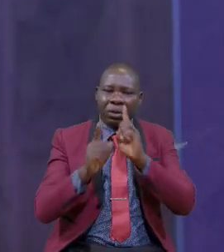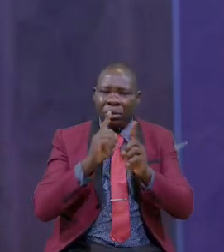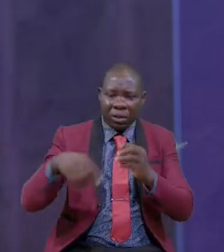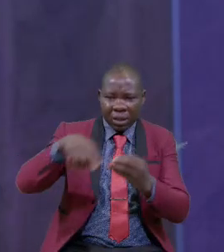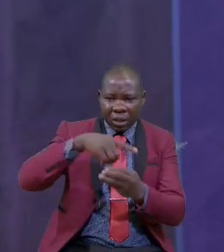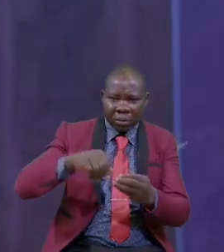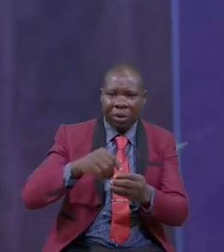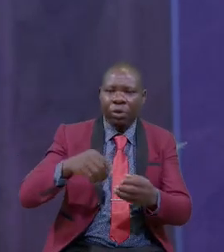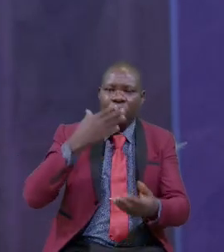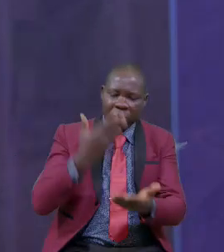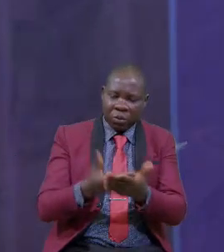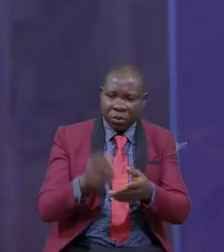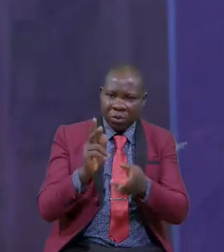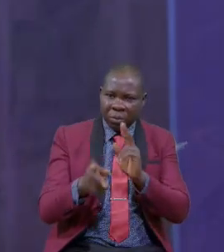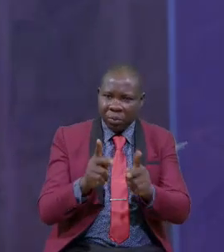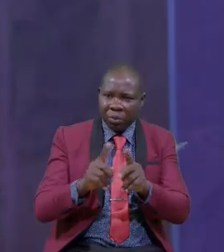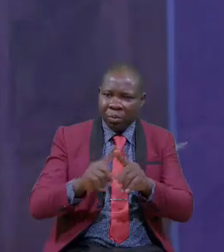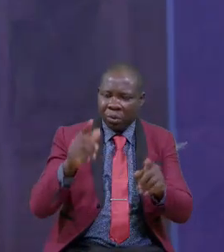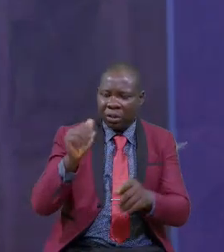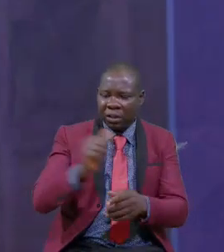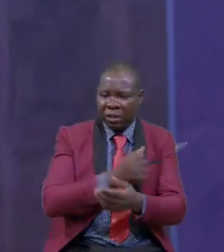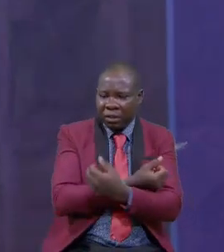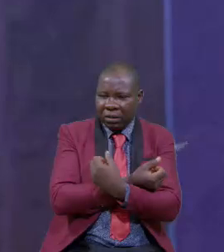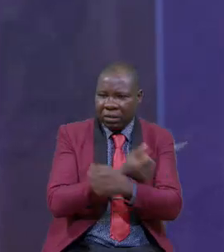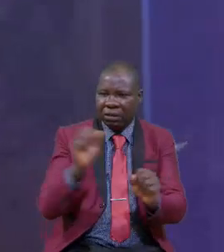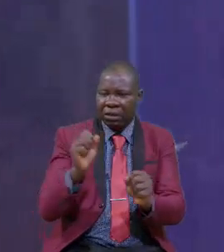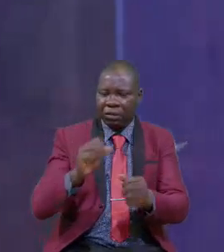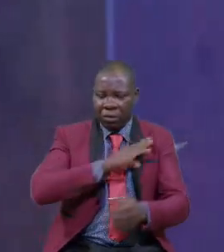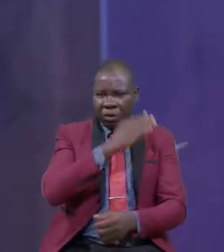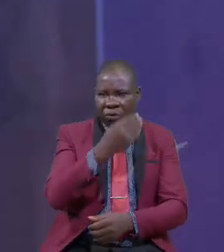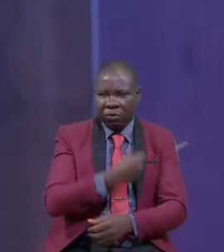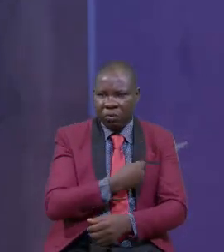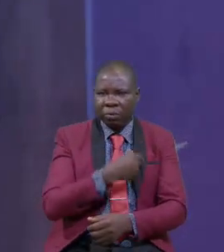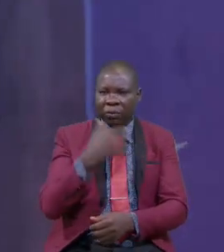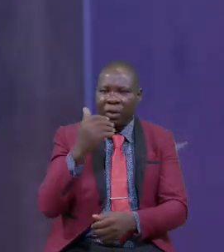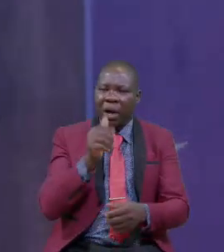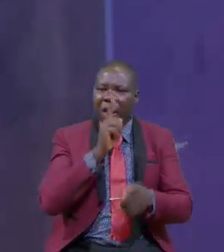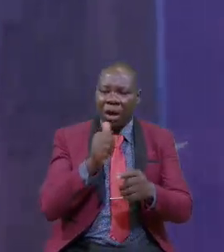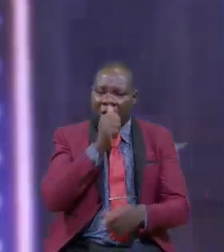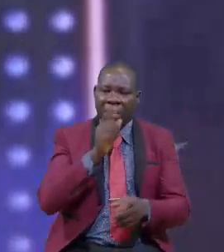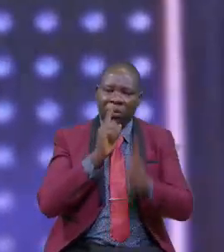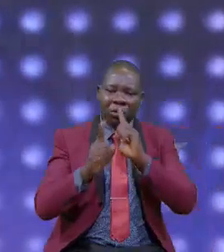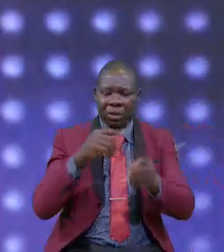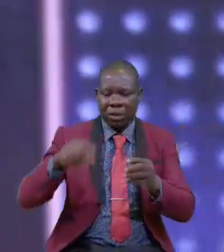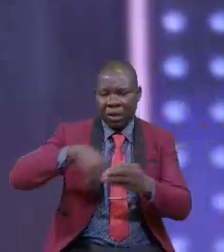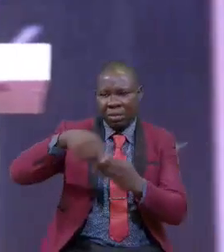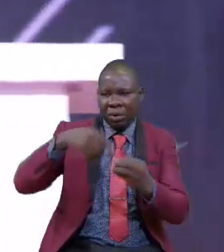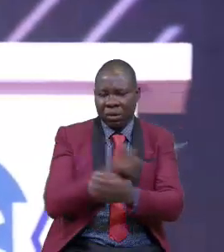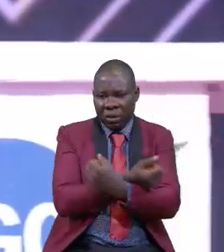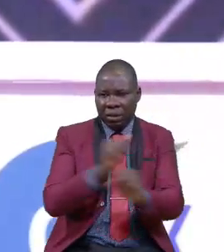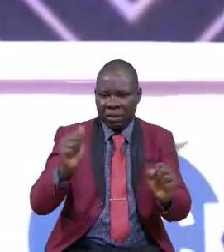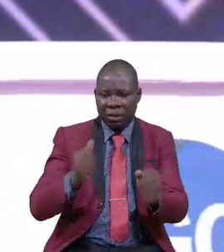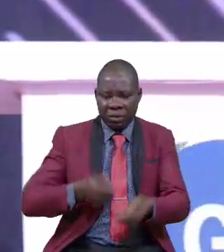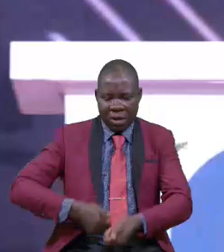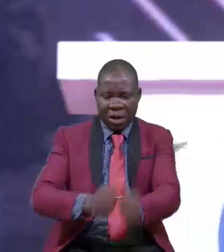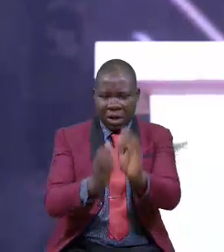talking about a saved minister. I'm talking about a saved apostle. I'm talking about somebody who